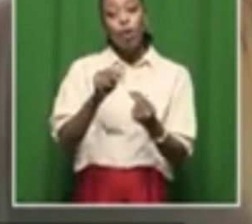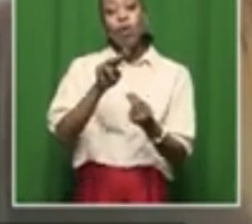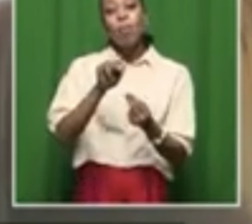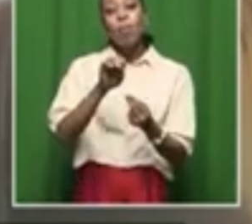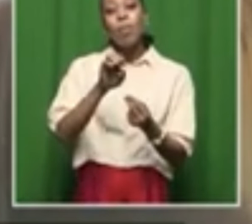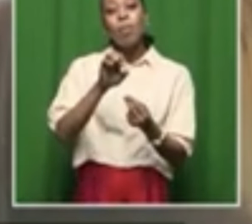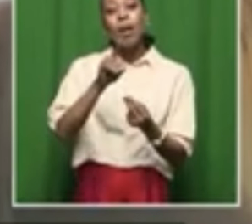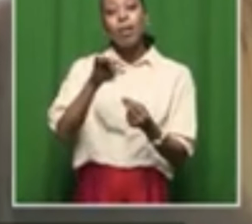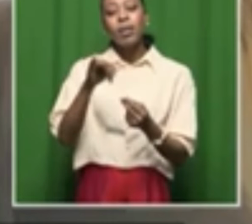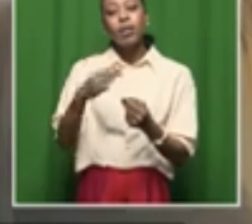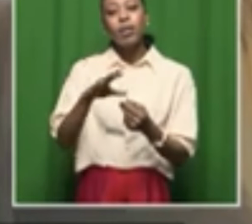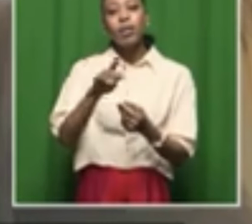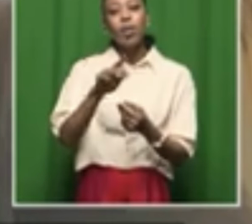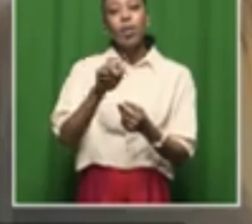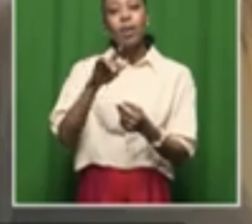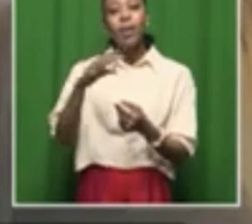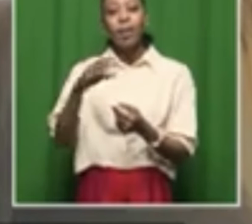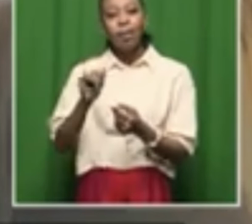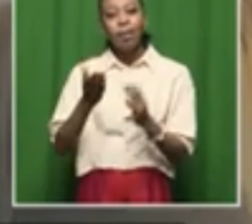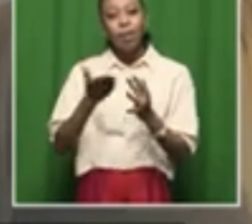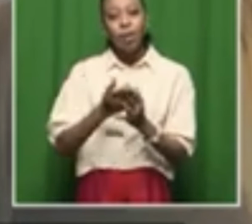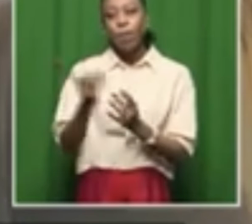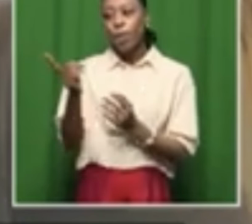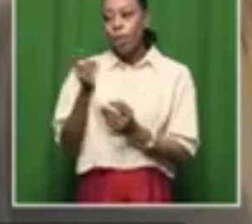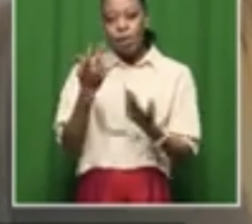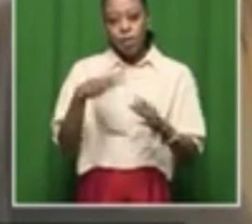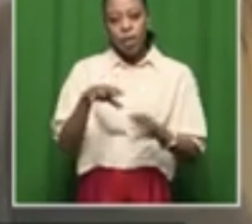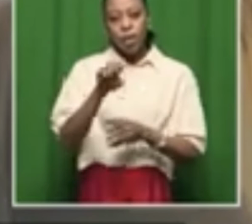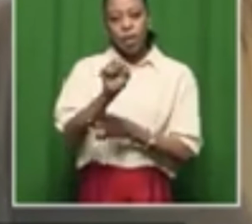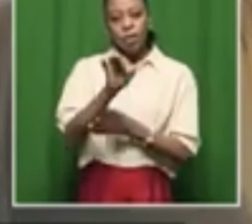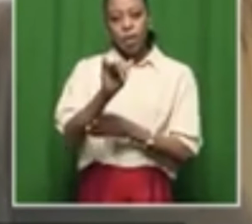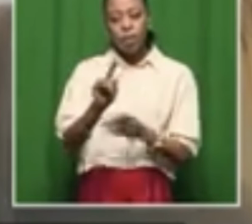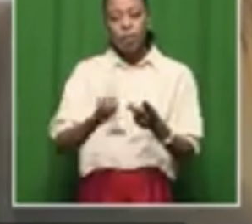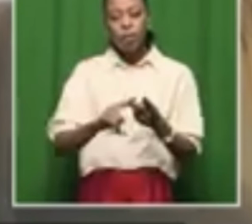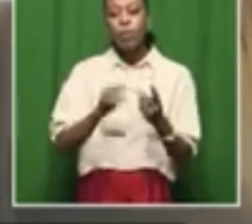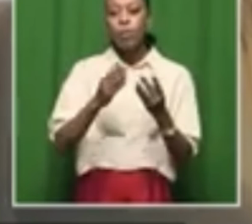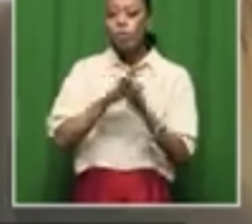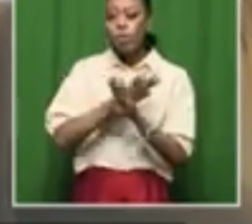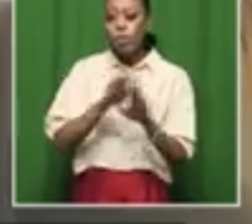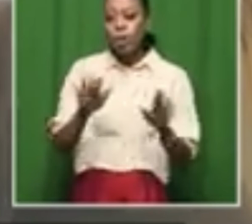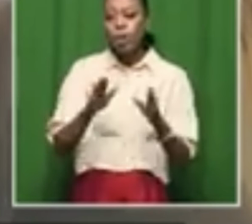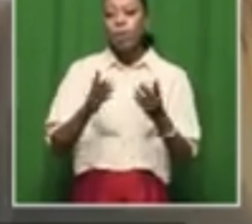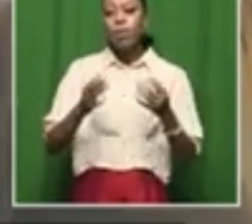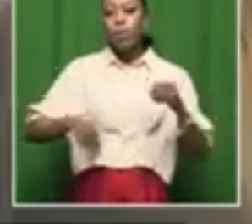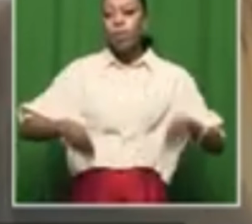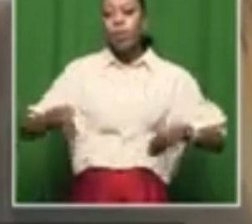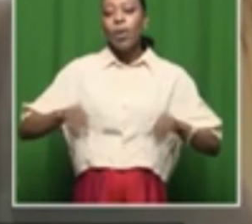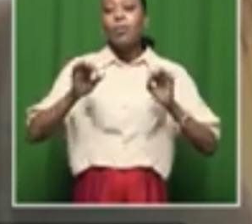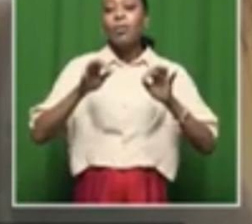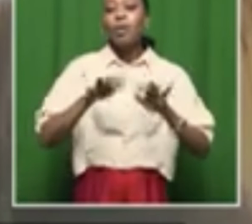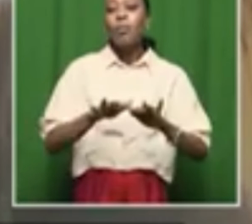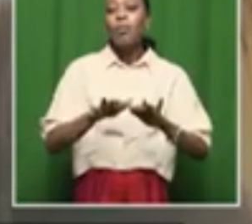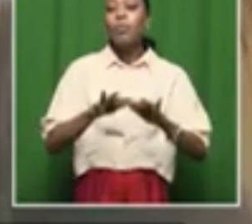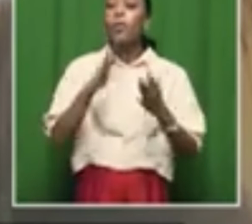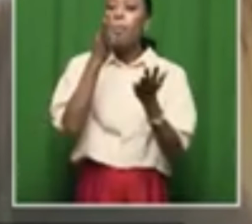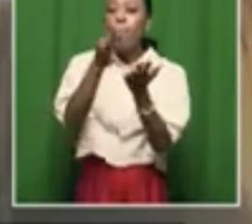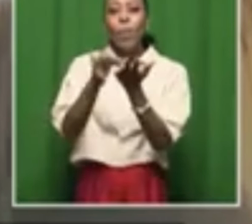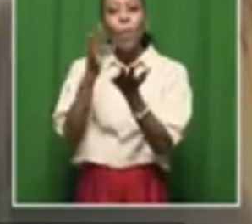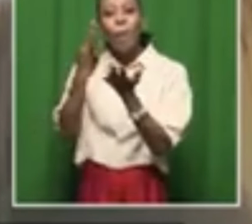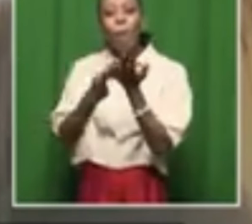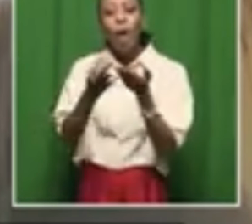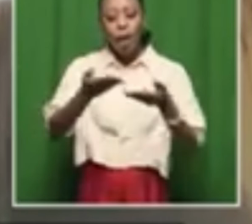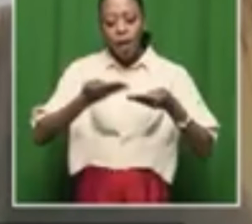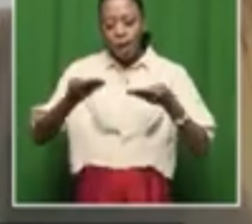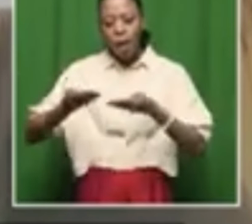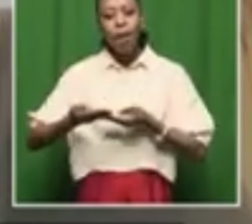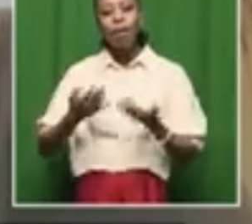called SIU. We are working with them. We have launched the Anti-Corruption Summit. We are open to proposals on how